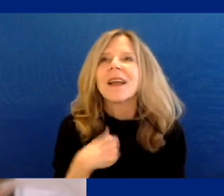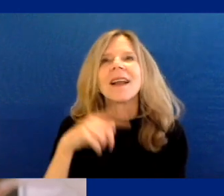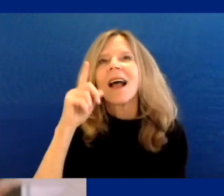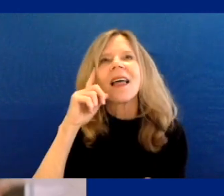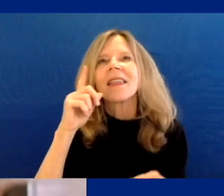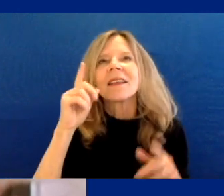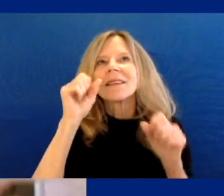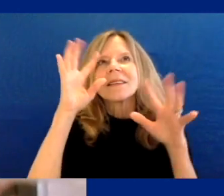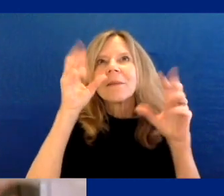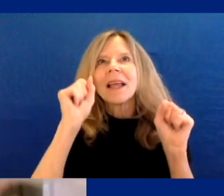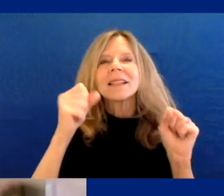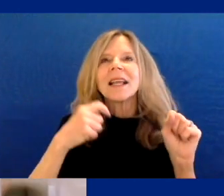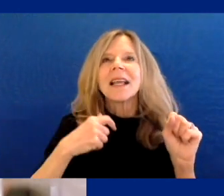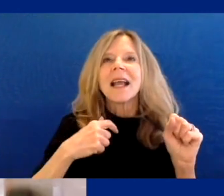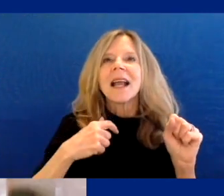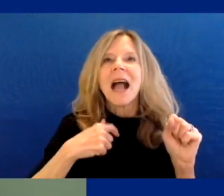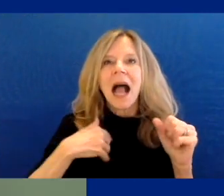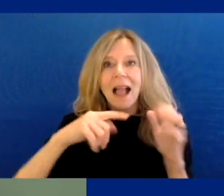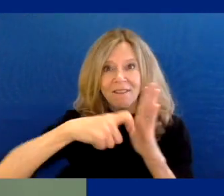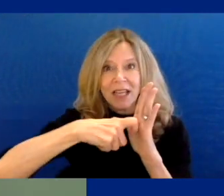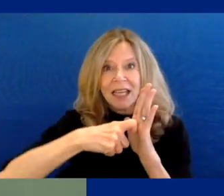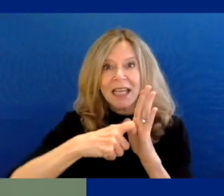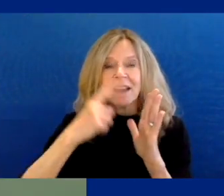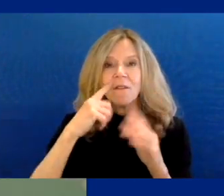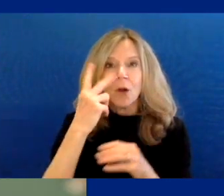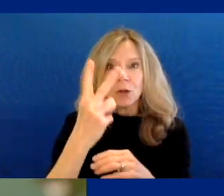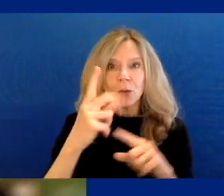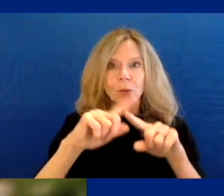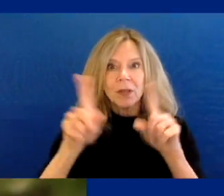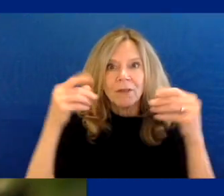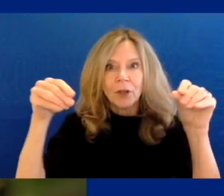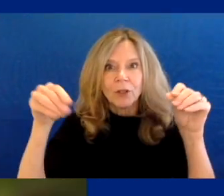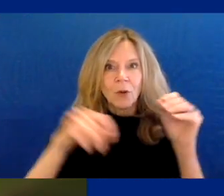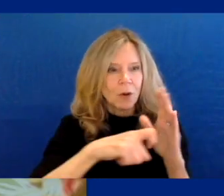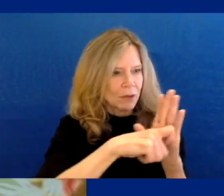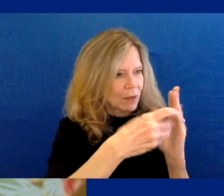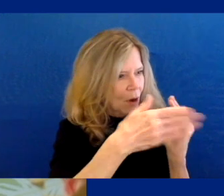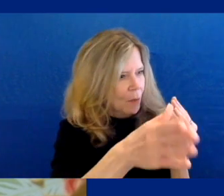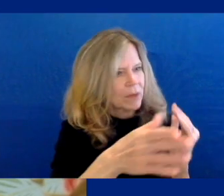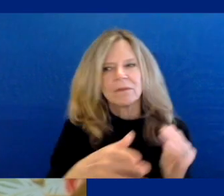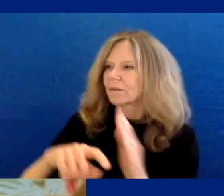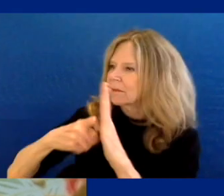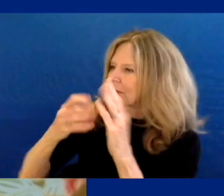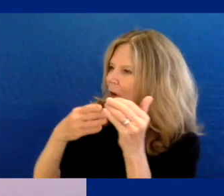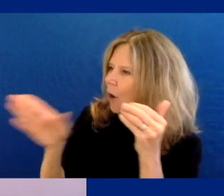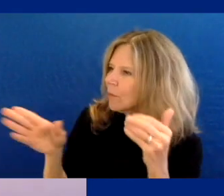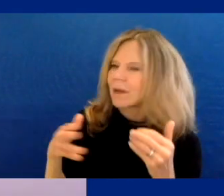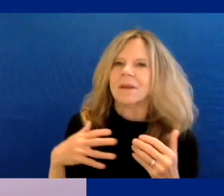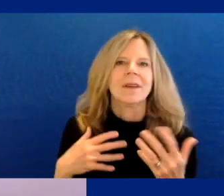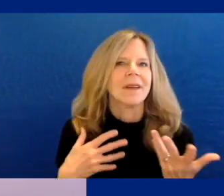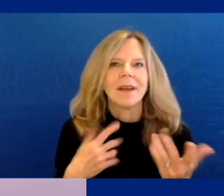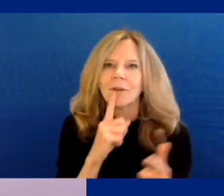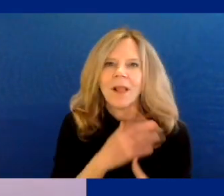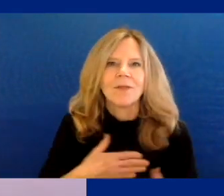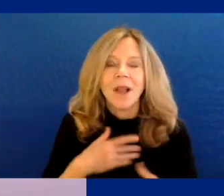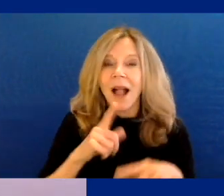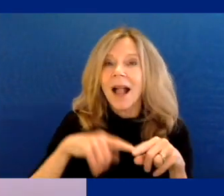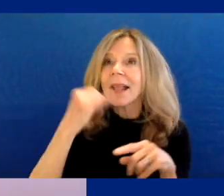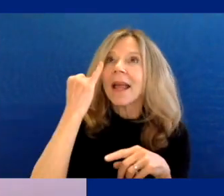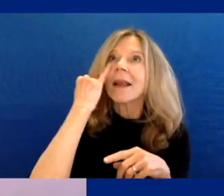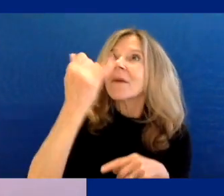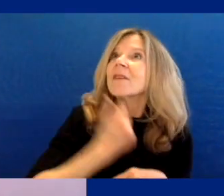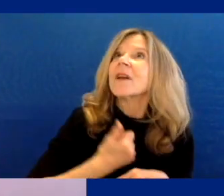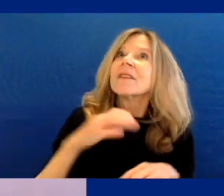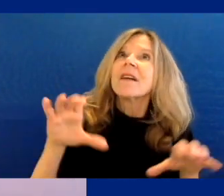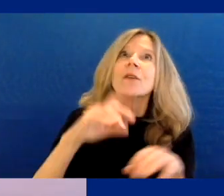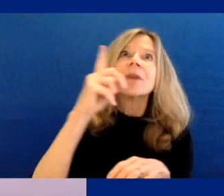love, I think it's so amazing that I get to put my key in 2 different doors and open up 2 different shops. But I really enjoy it. I couldn't imagine